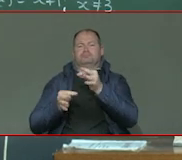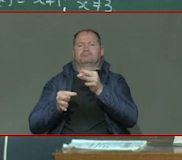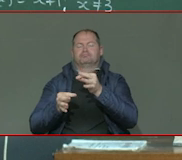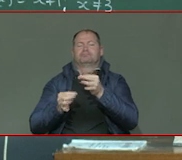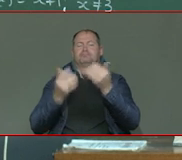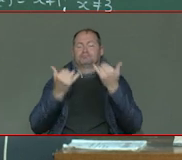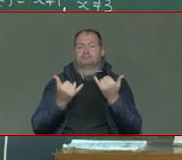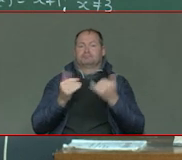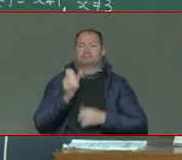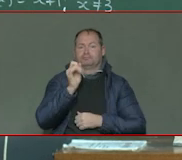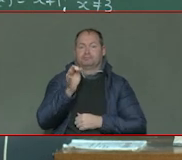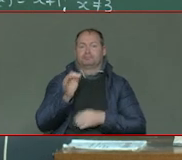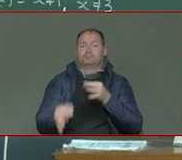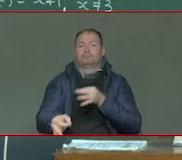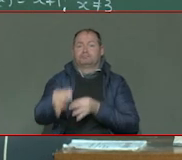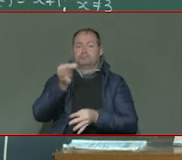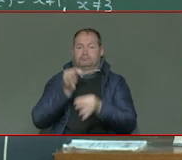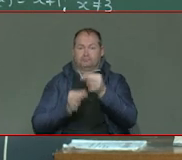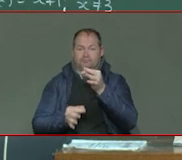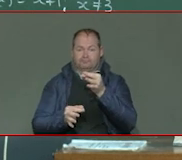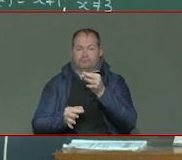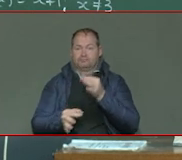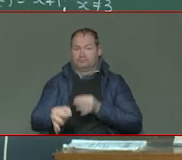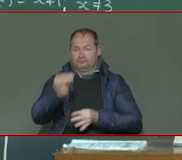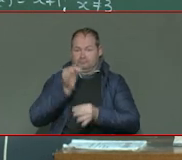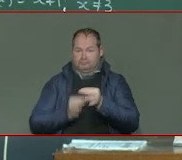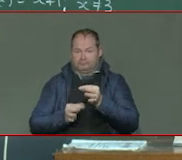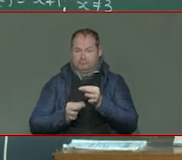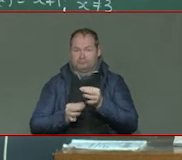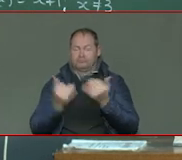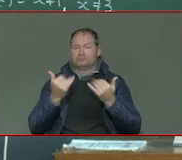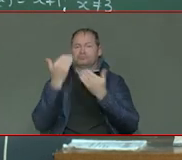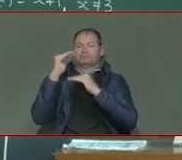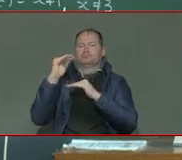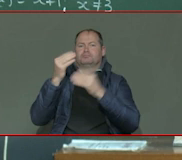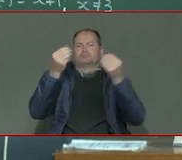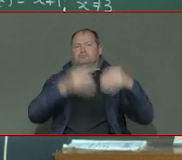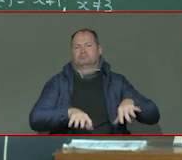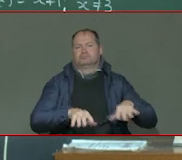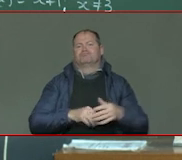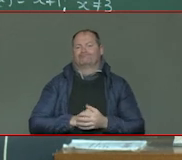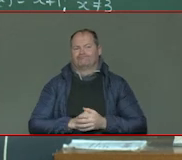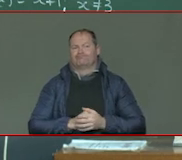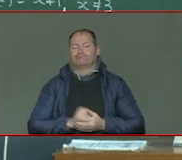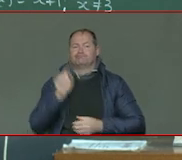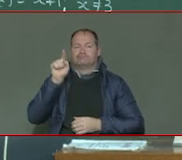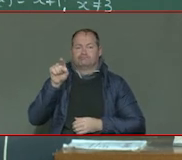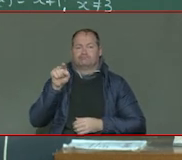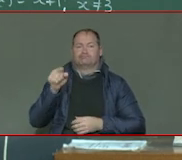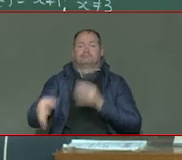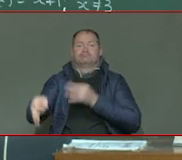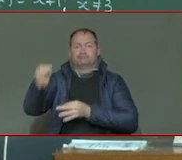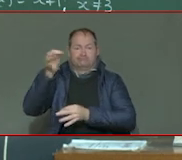I substitute it into the expression, the limit falls away. When I substitute this x value into